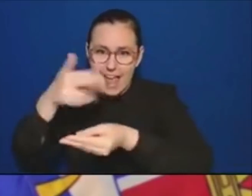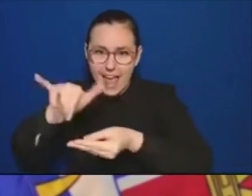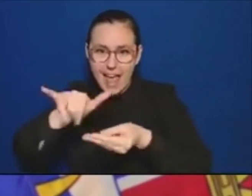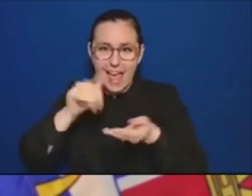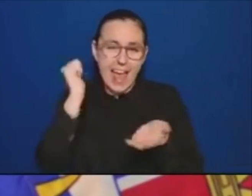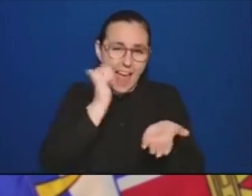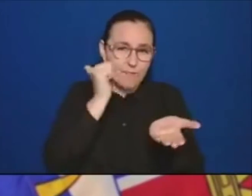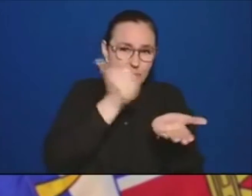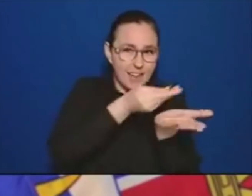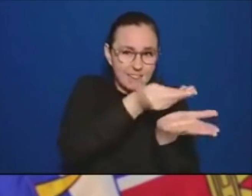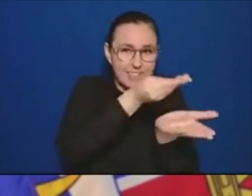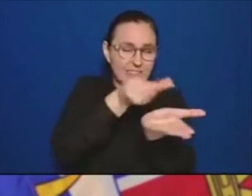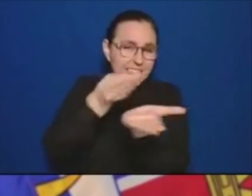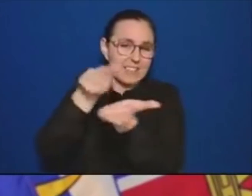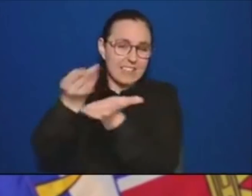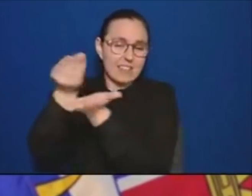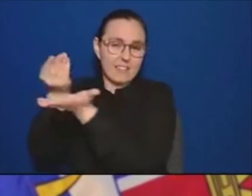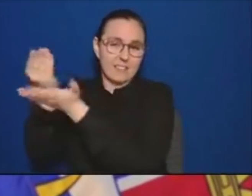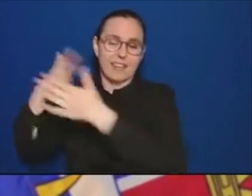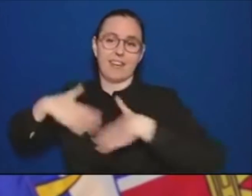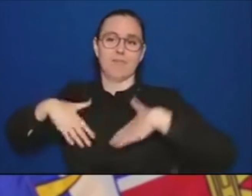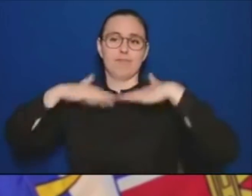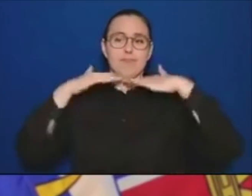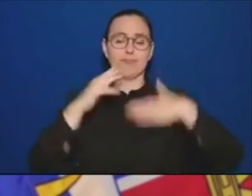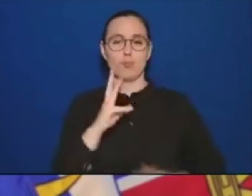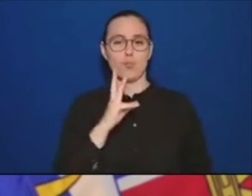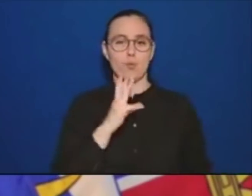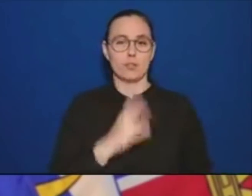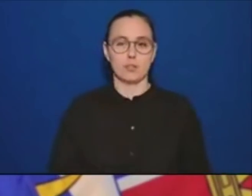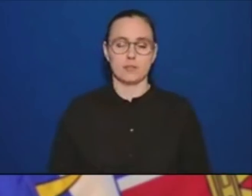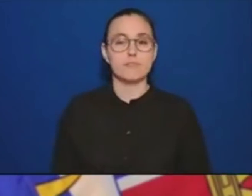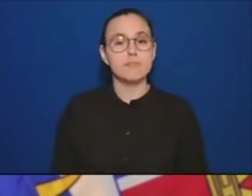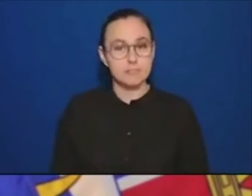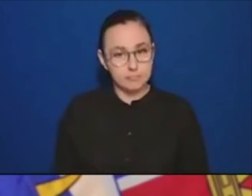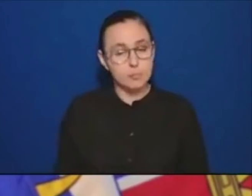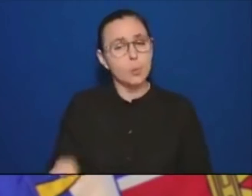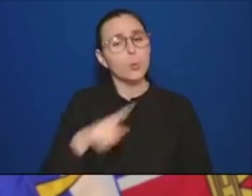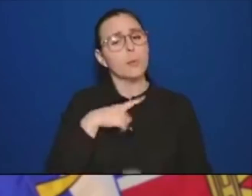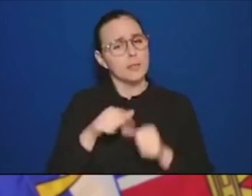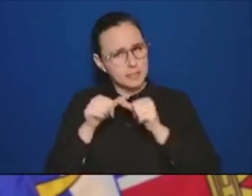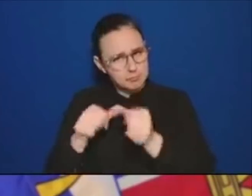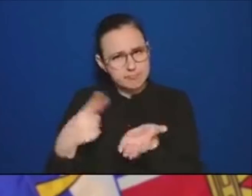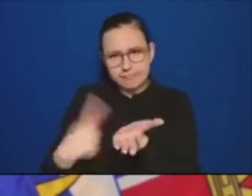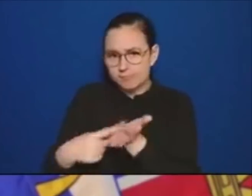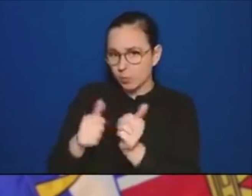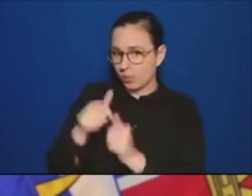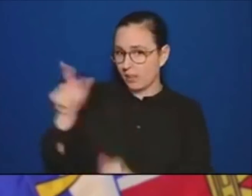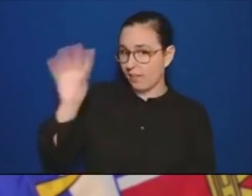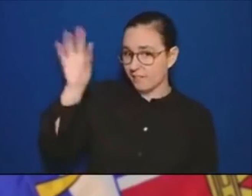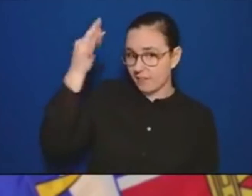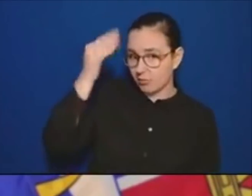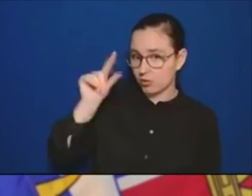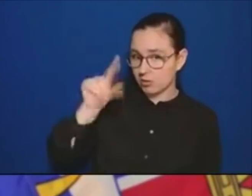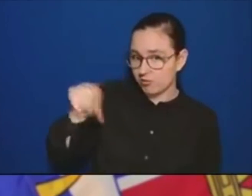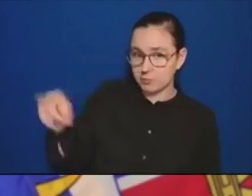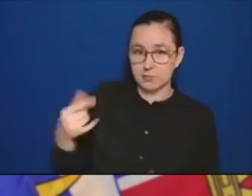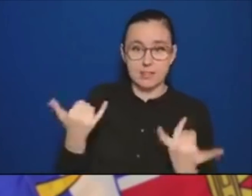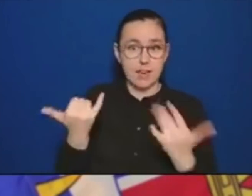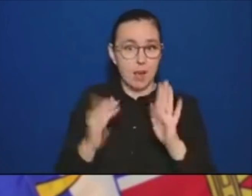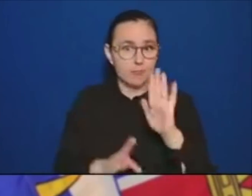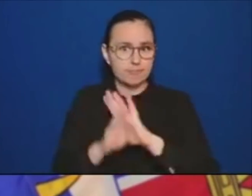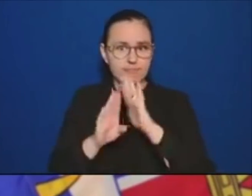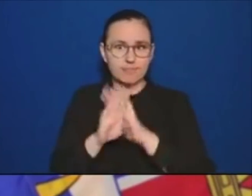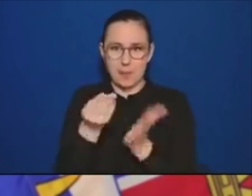The conversations continue with the federal government. We are developing an agri-recovery program right now to support our producers.